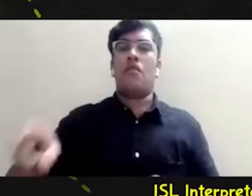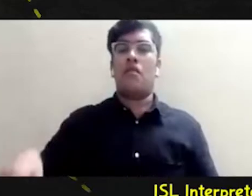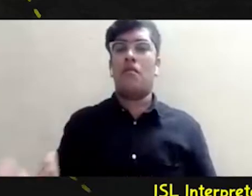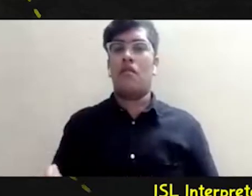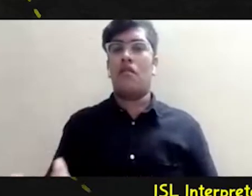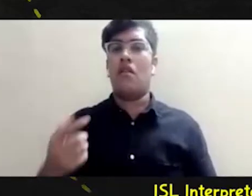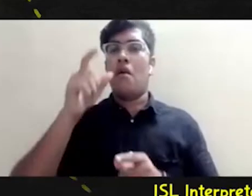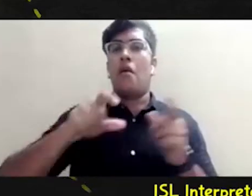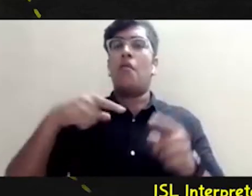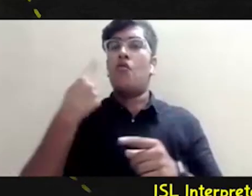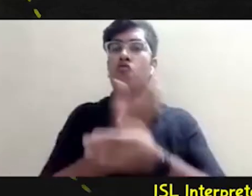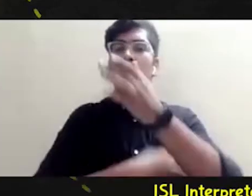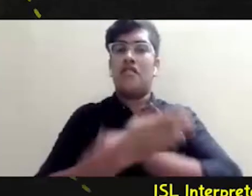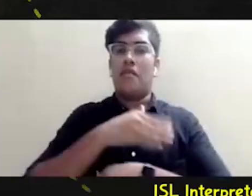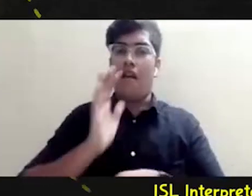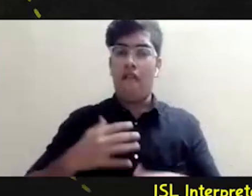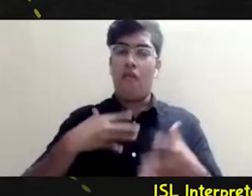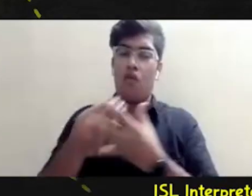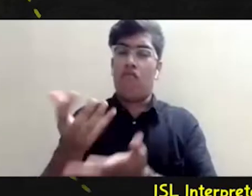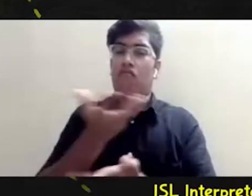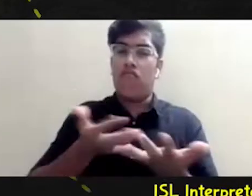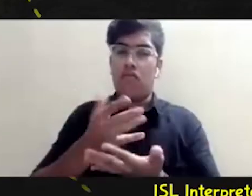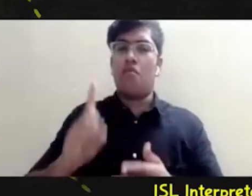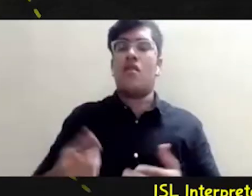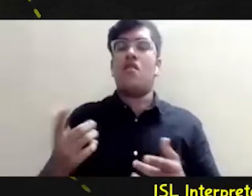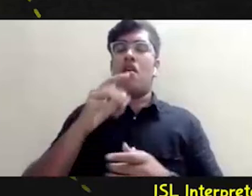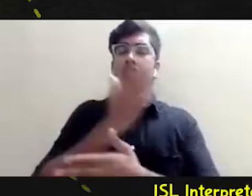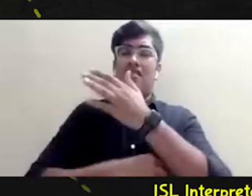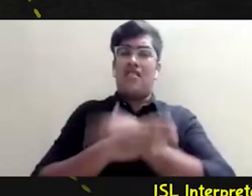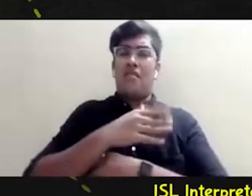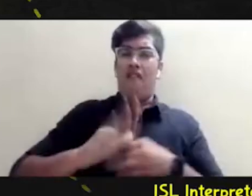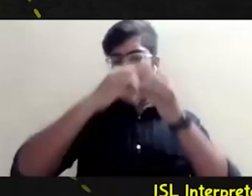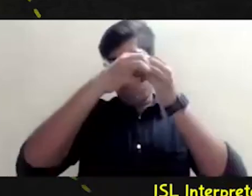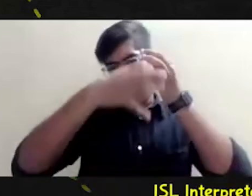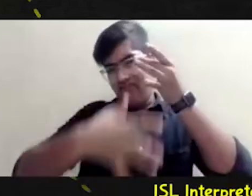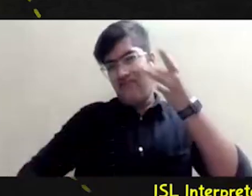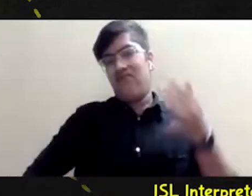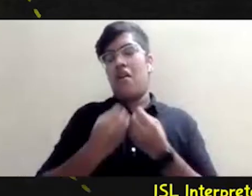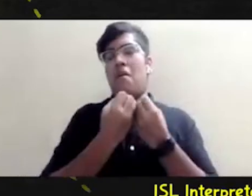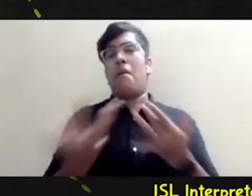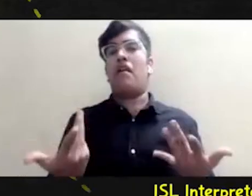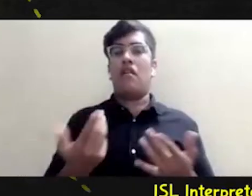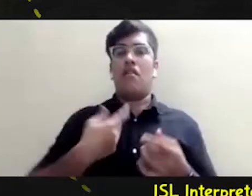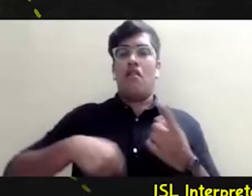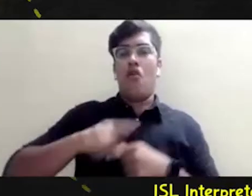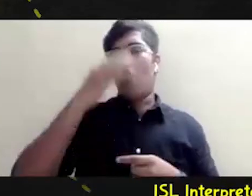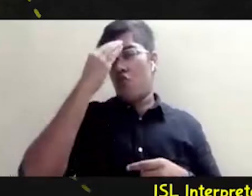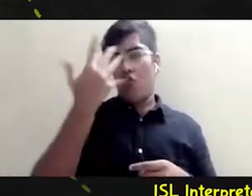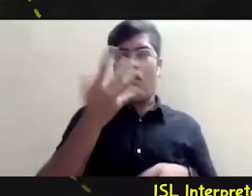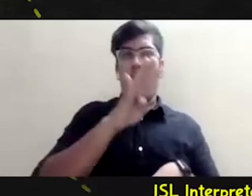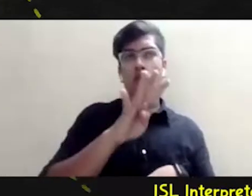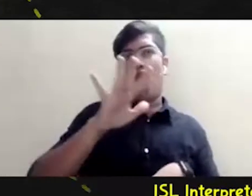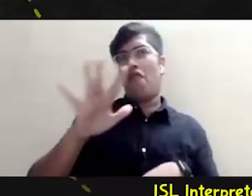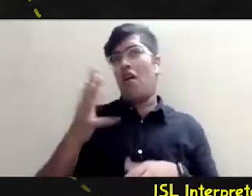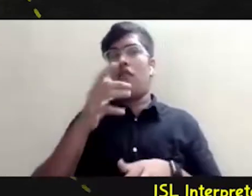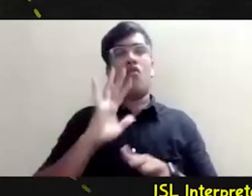persons with disability. And there are so many categories of disability. It's not like we think that it is, we know like 4 or 5 and we think that's about